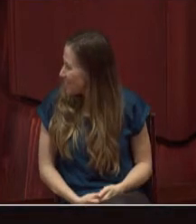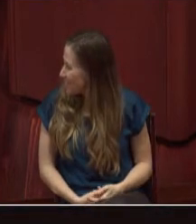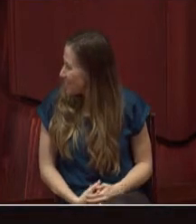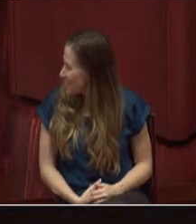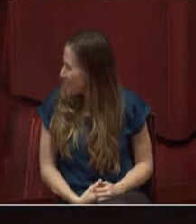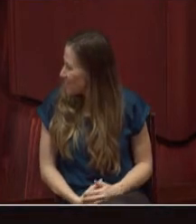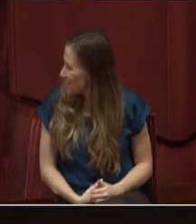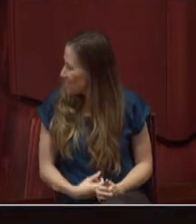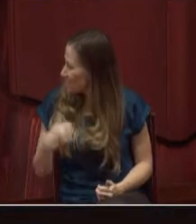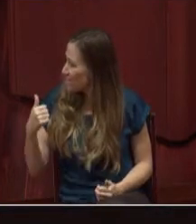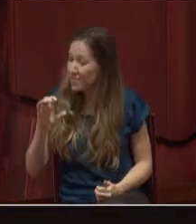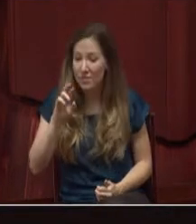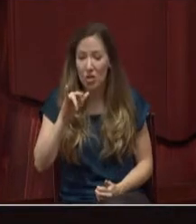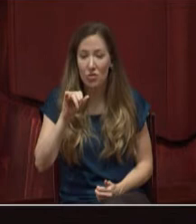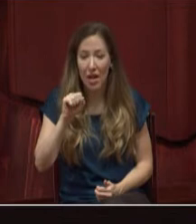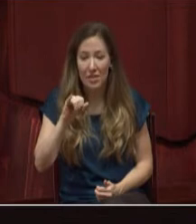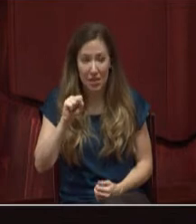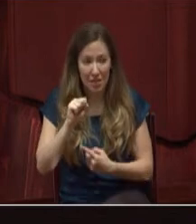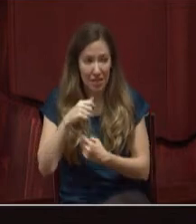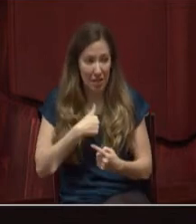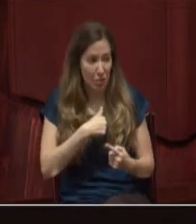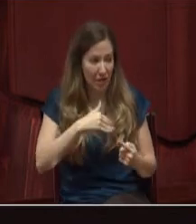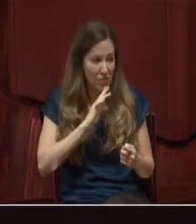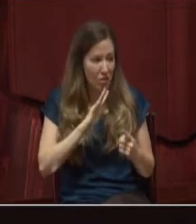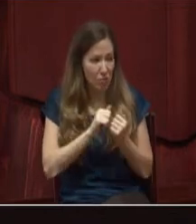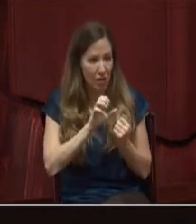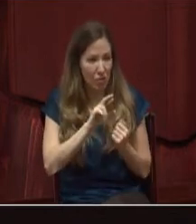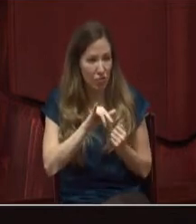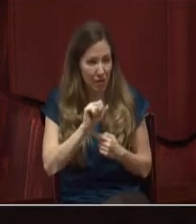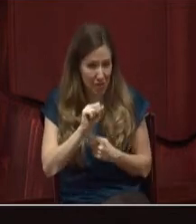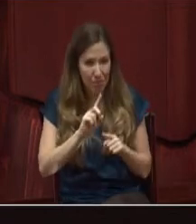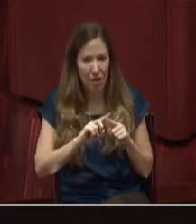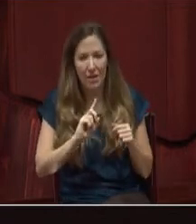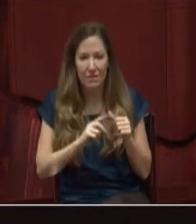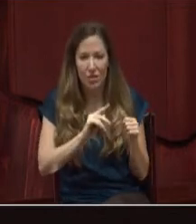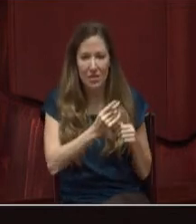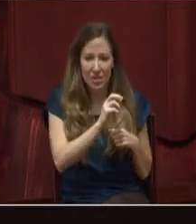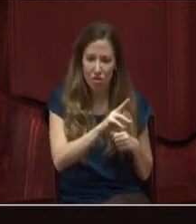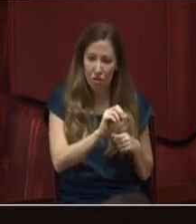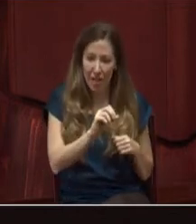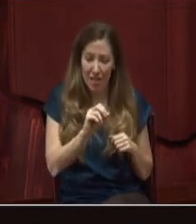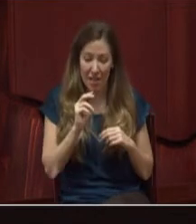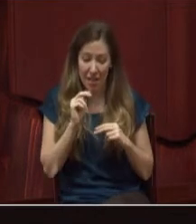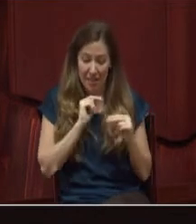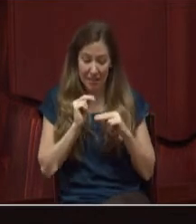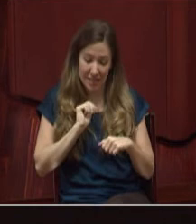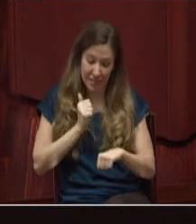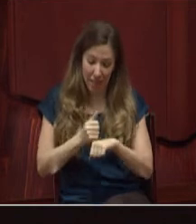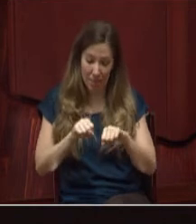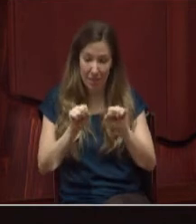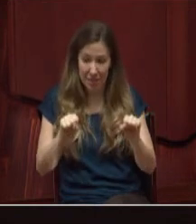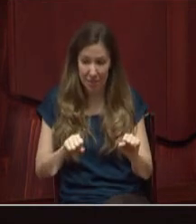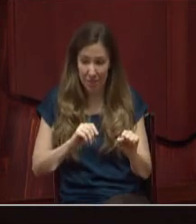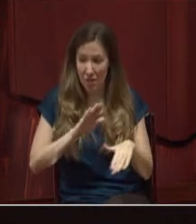crisis. We haven't dealt with crisis. Crisis. So. Okay, that was the next thing I wanted to go. So Kissinger and Nixon set up this system where all the agencies had